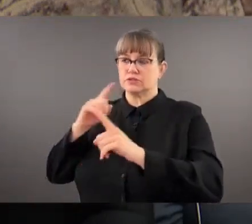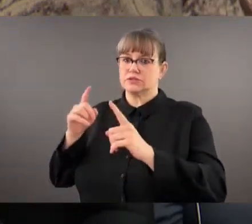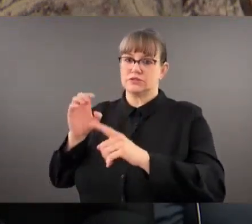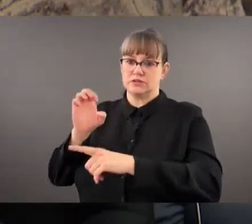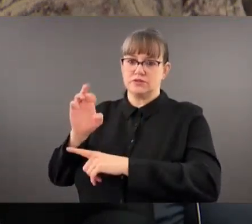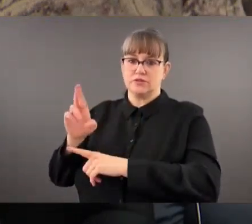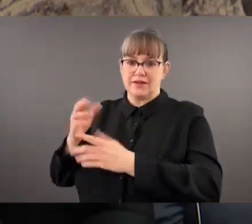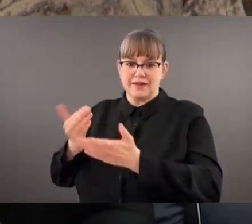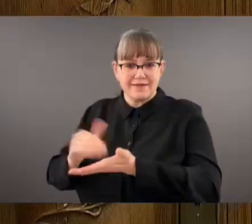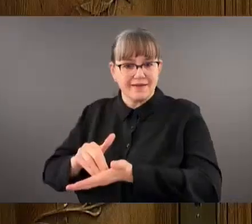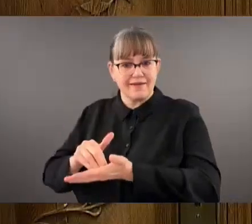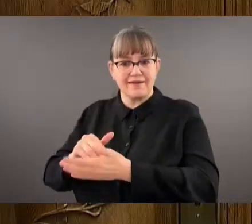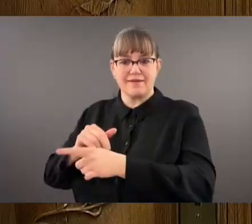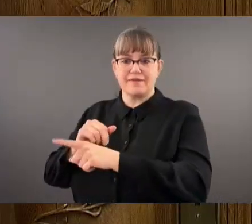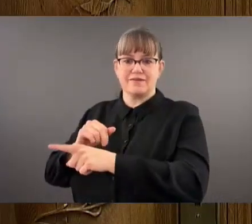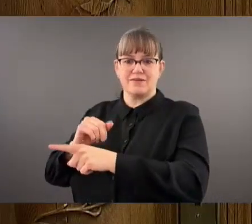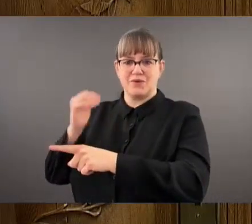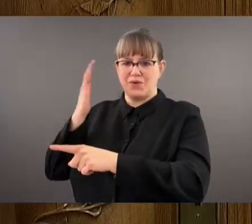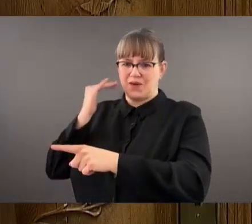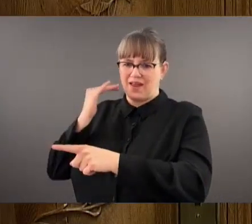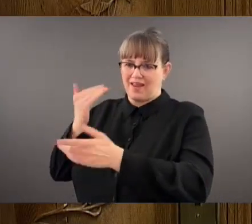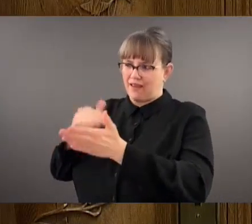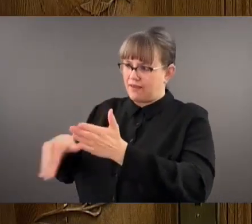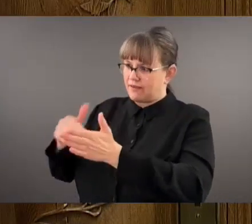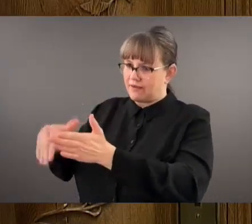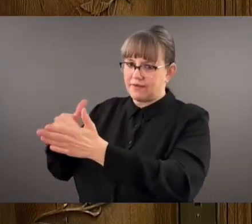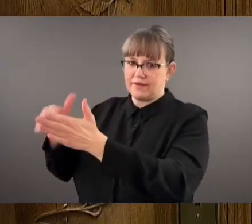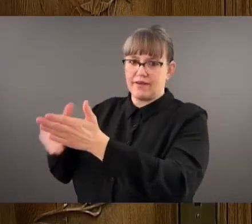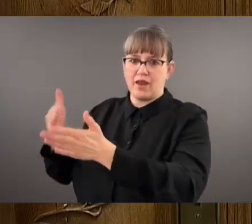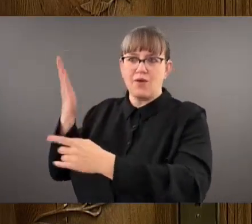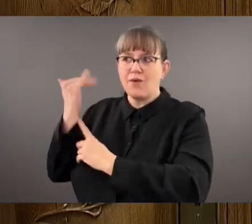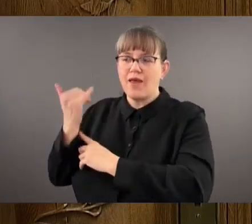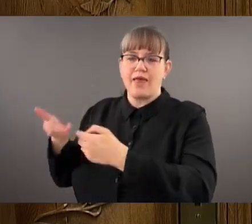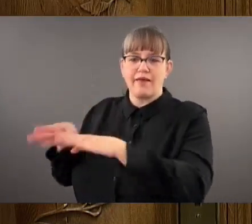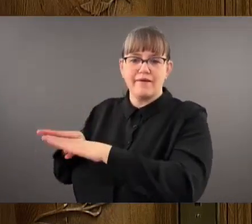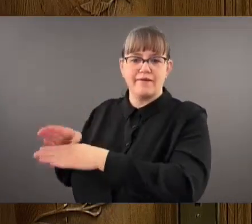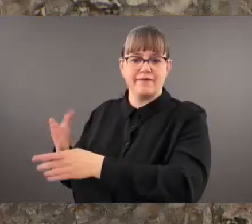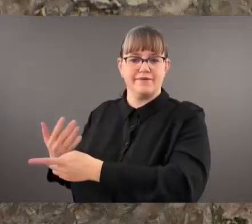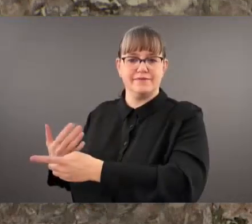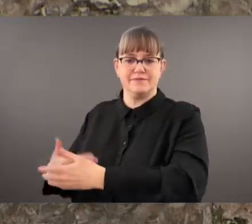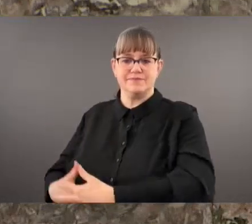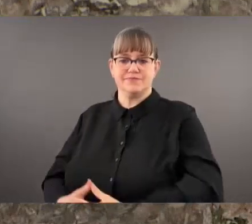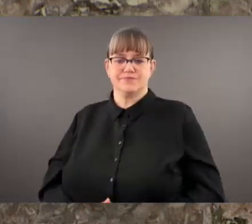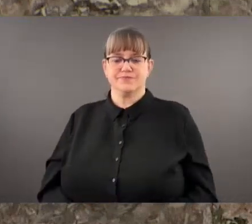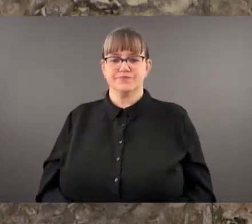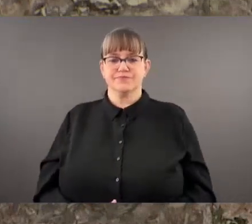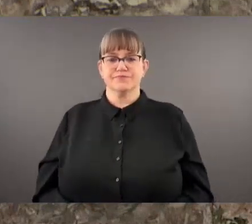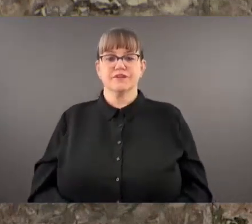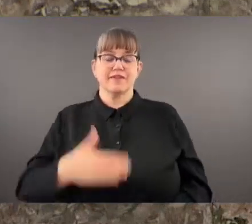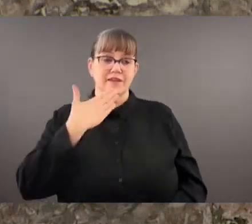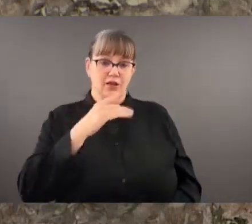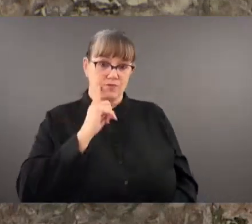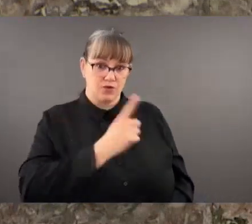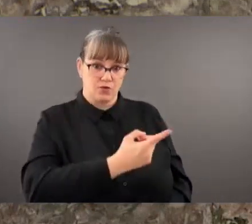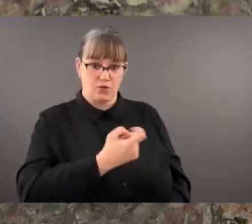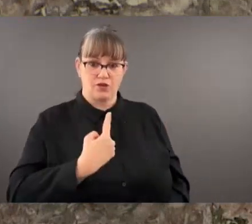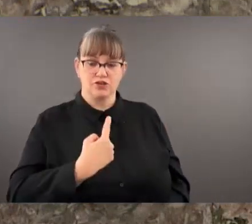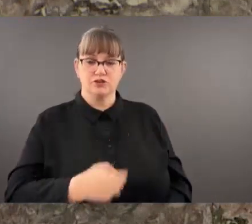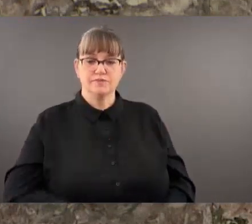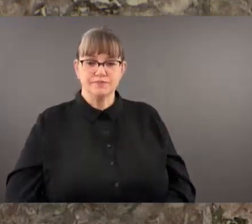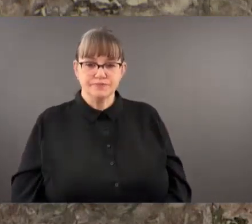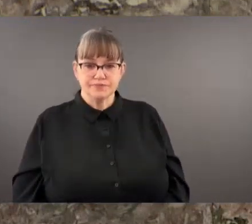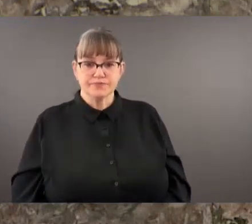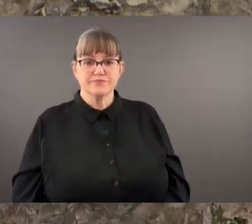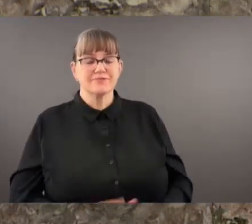crisis? Minister. Thank you, Mr. Speaker, and thank you to the member for the question. And again, any